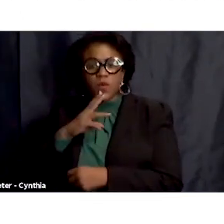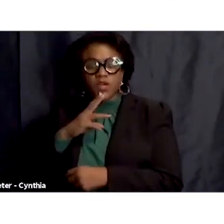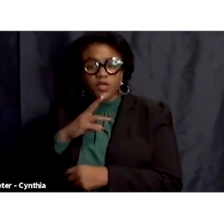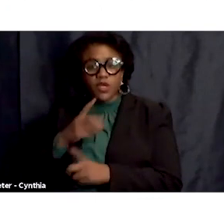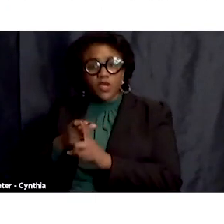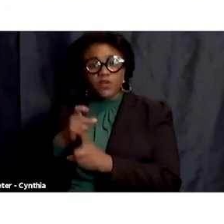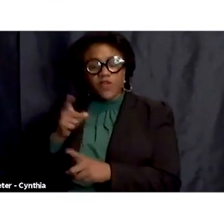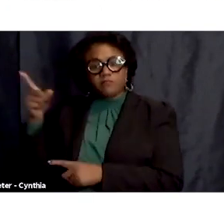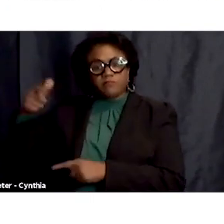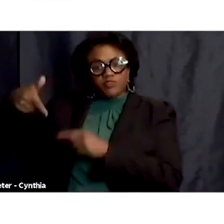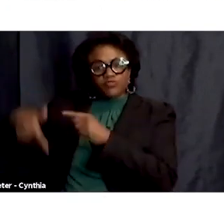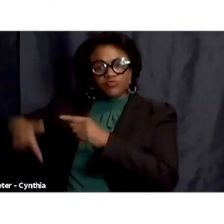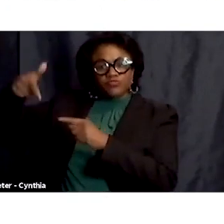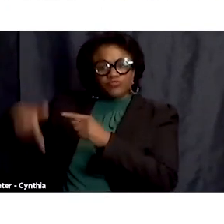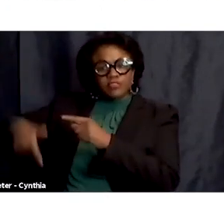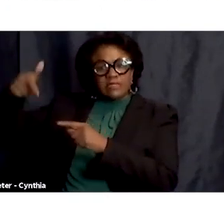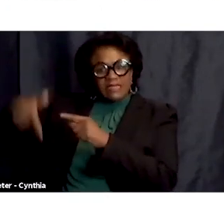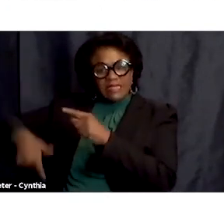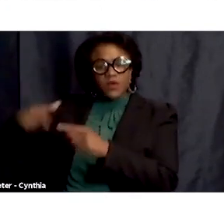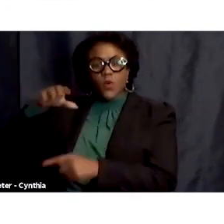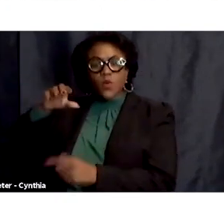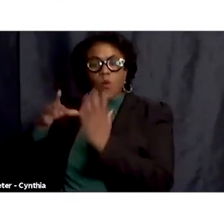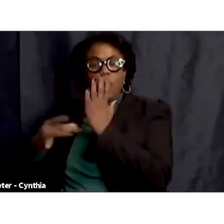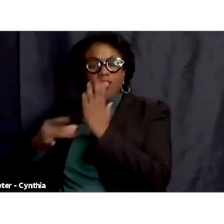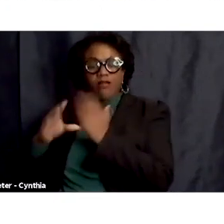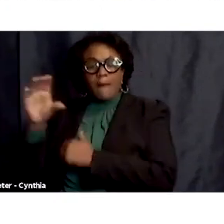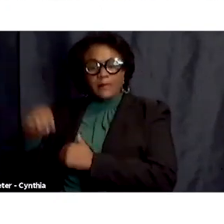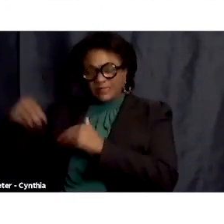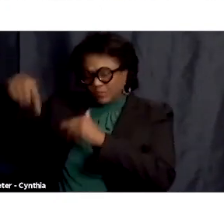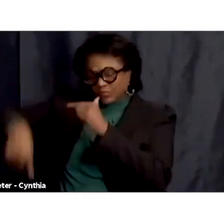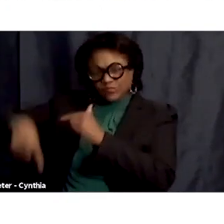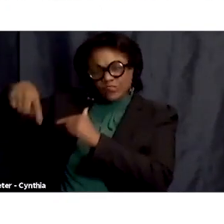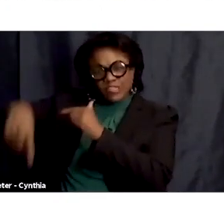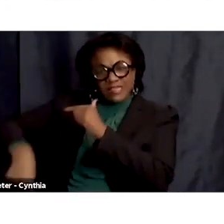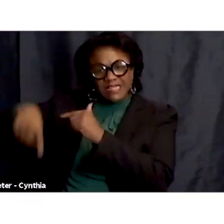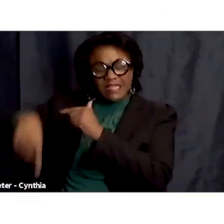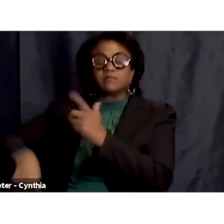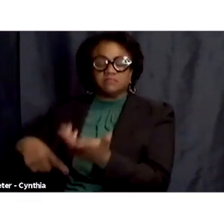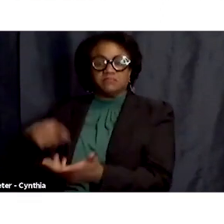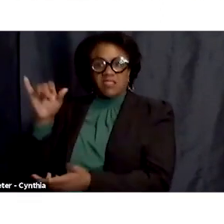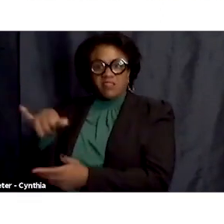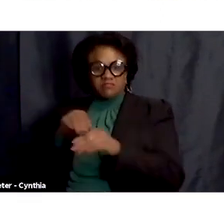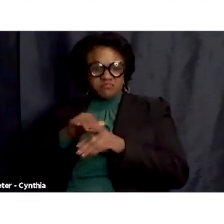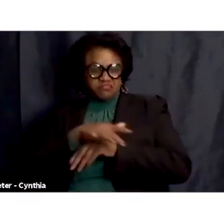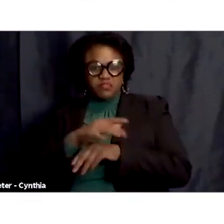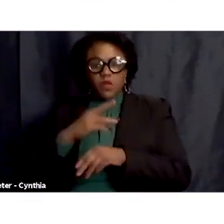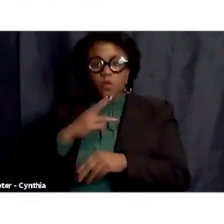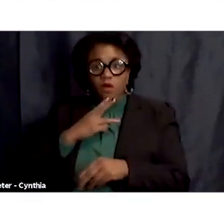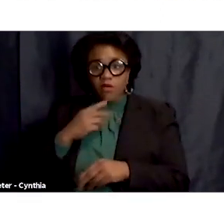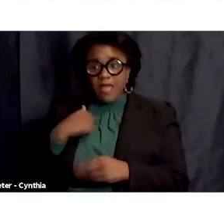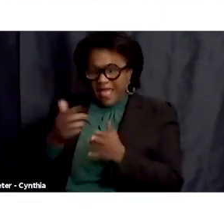offshore drilling that was happening by the BP oil company. I asked the teacher what was happening